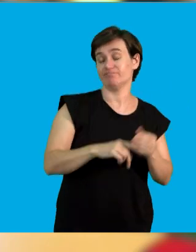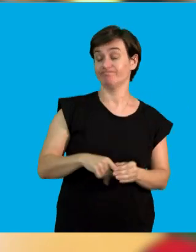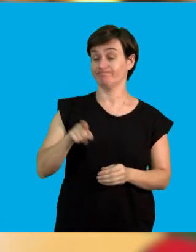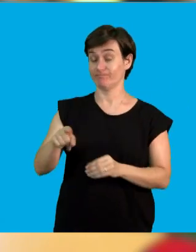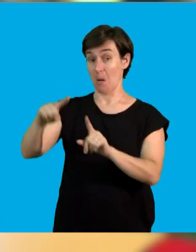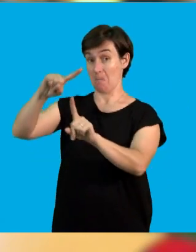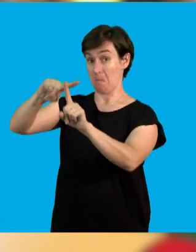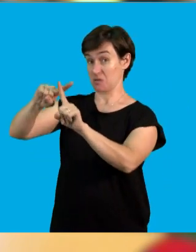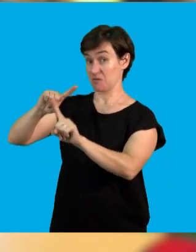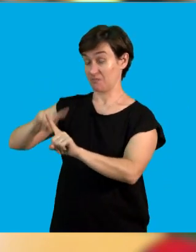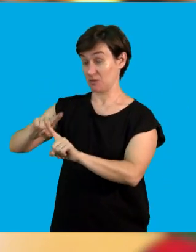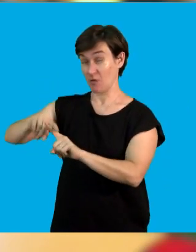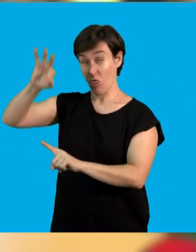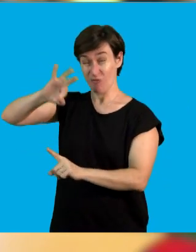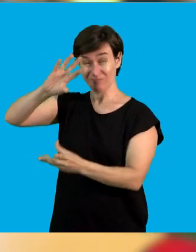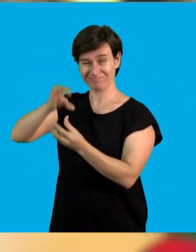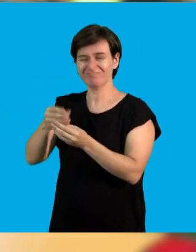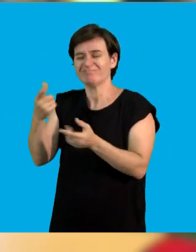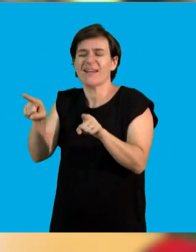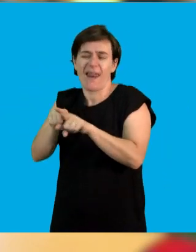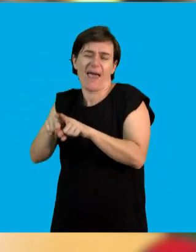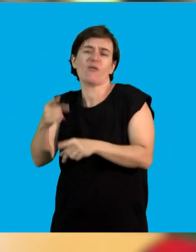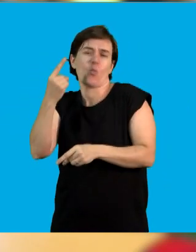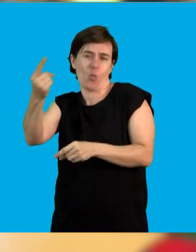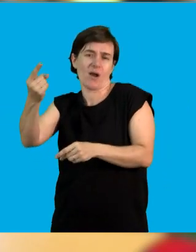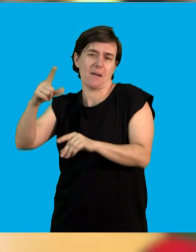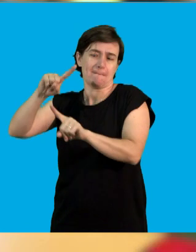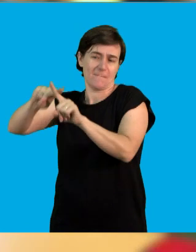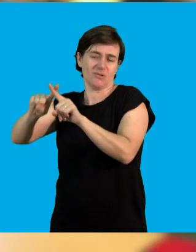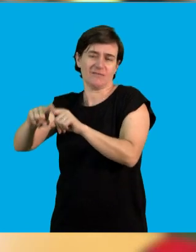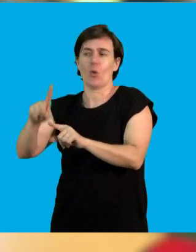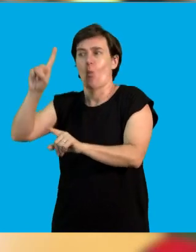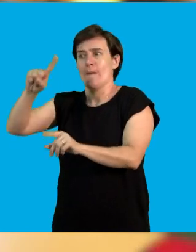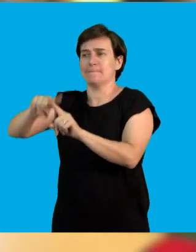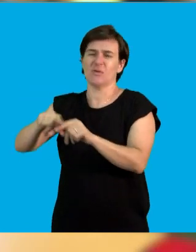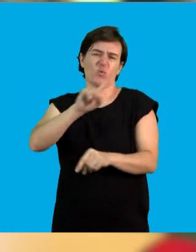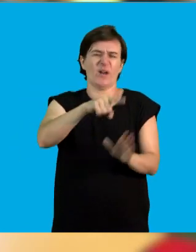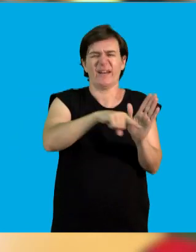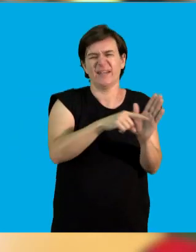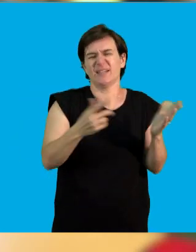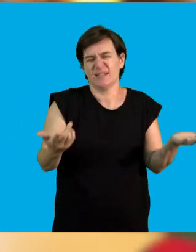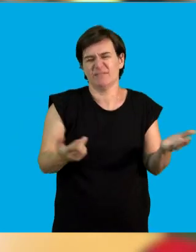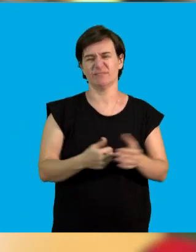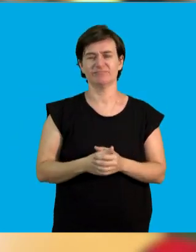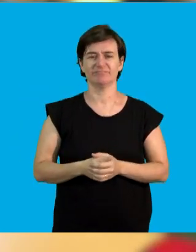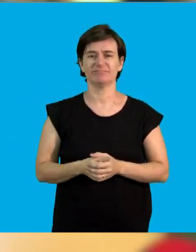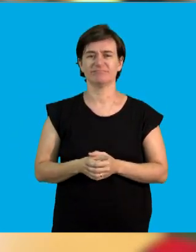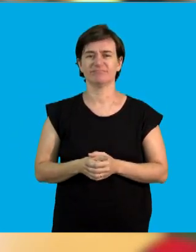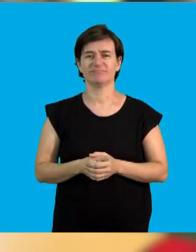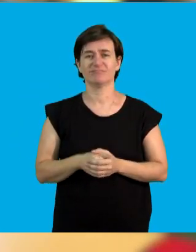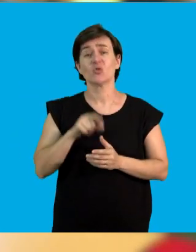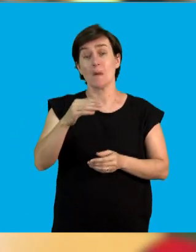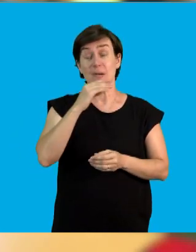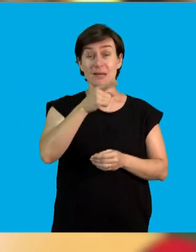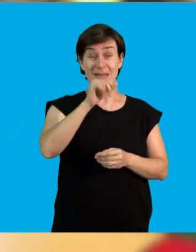negative terminal, and all the positive terminal will each make up one positive terminal. That means, in essence,